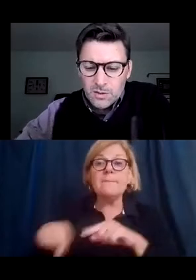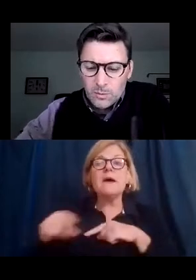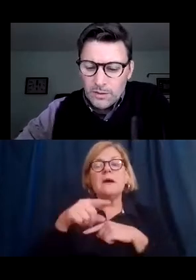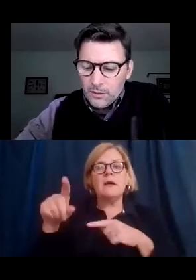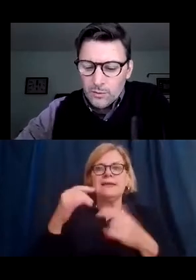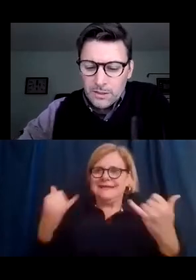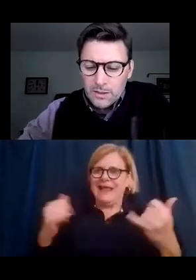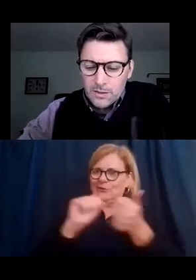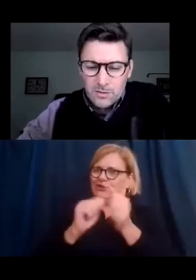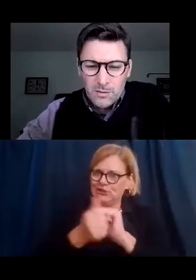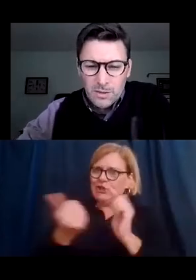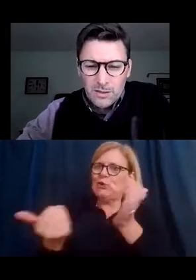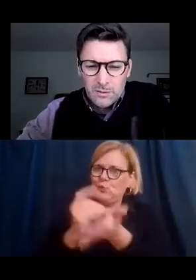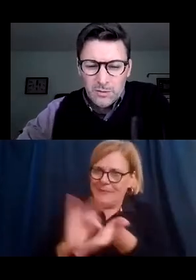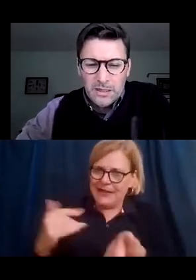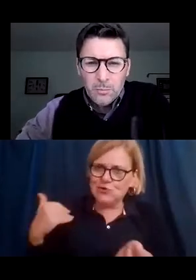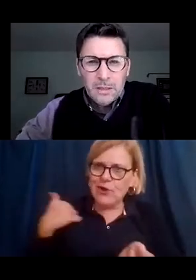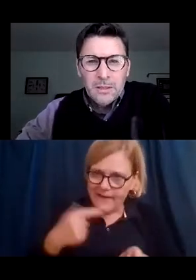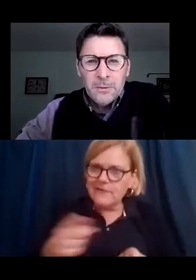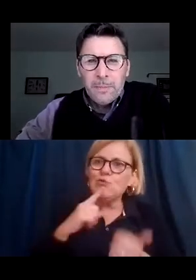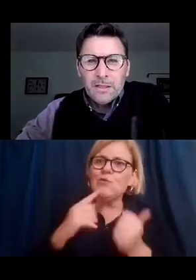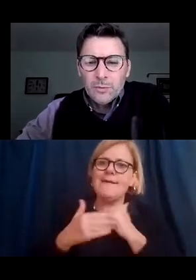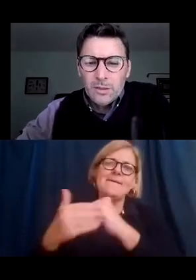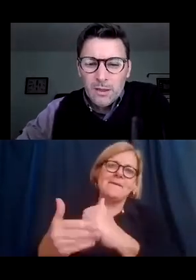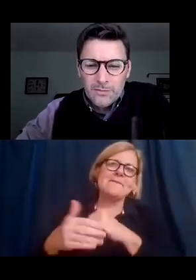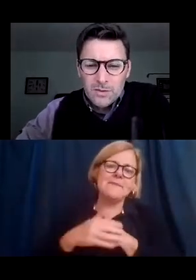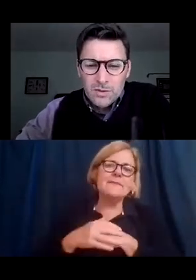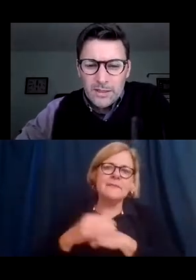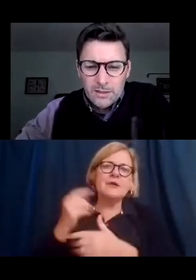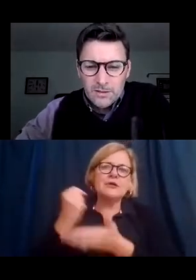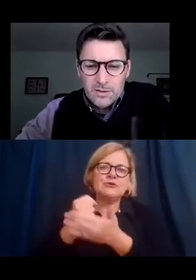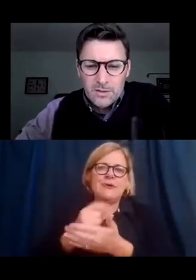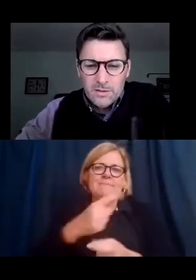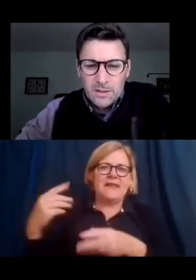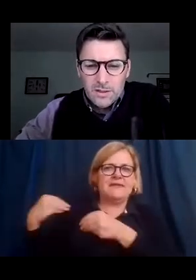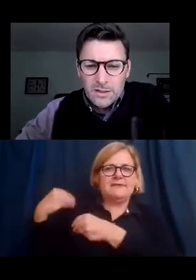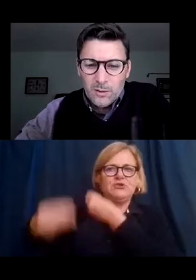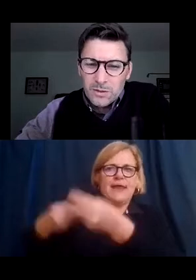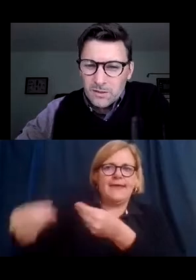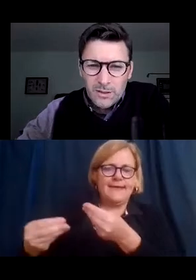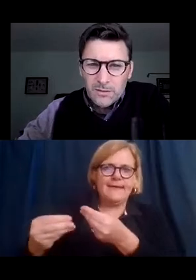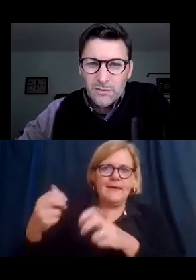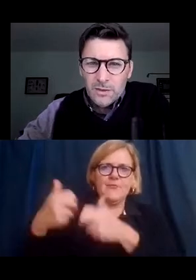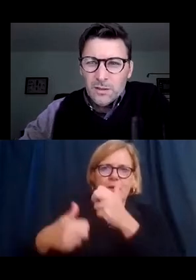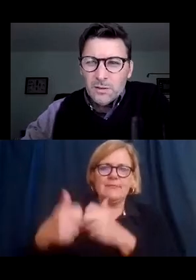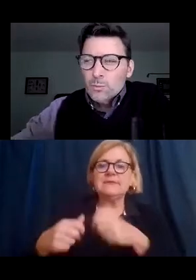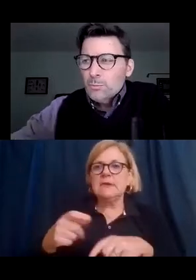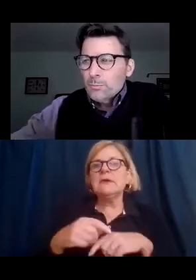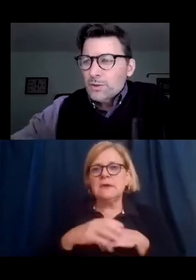are changing. We've got new medications coming out that really help treat a lot of these genetic conditions, and we can kind